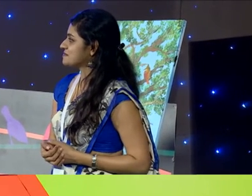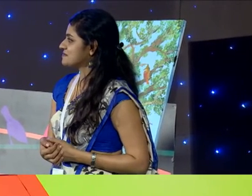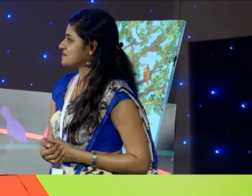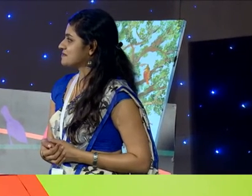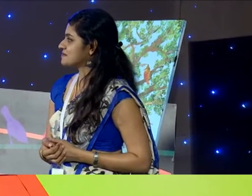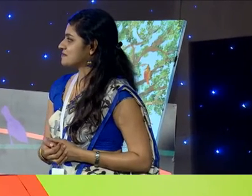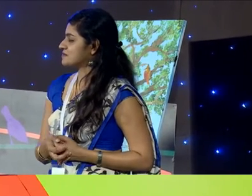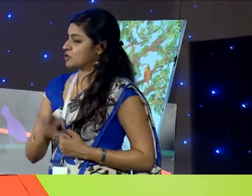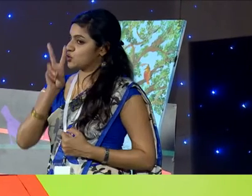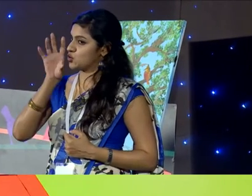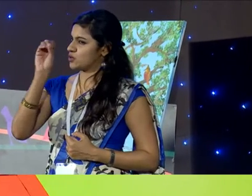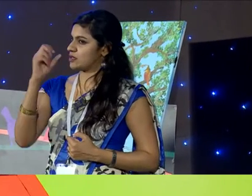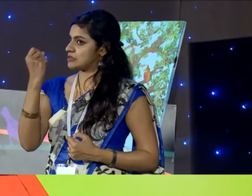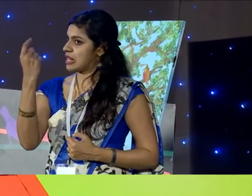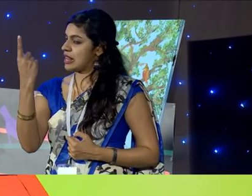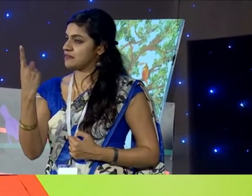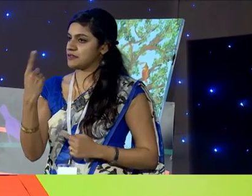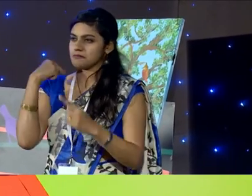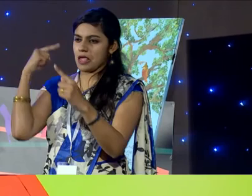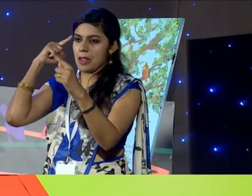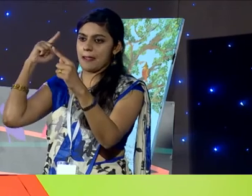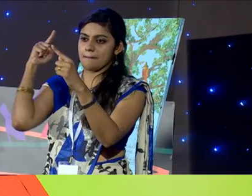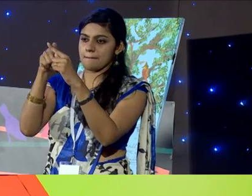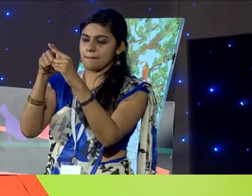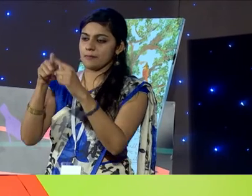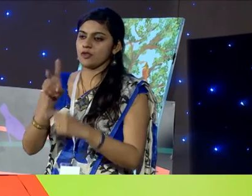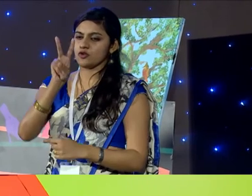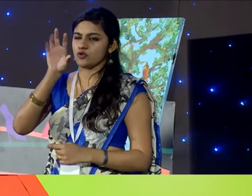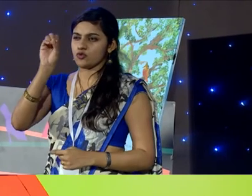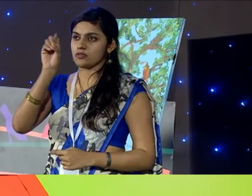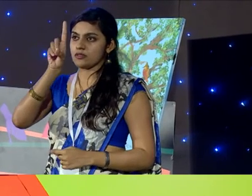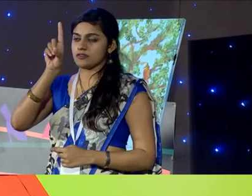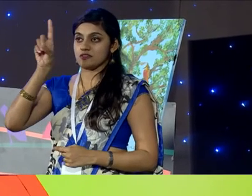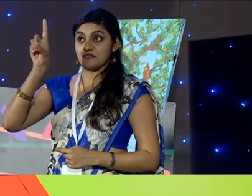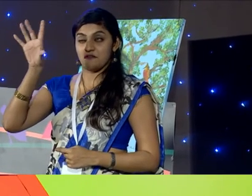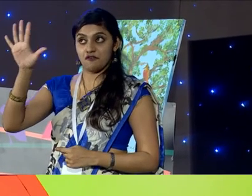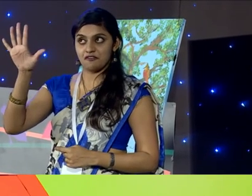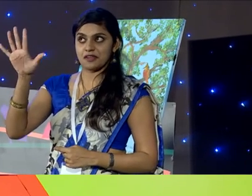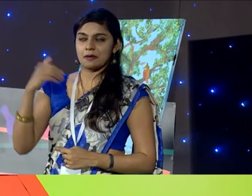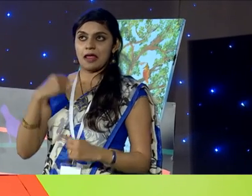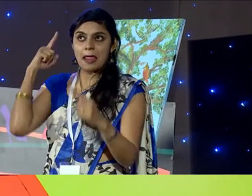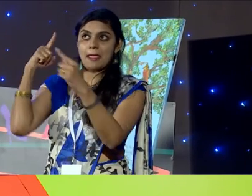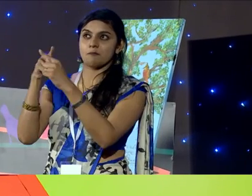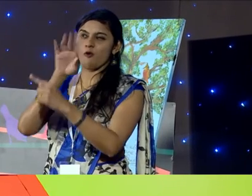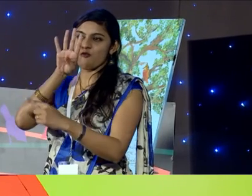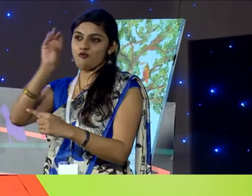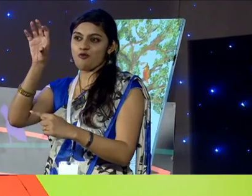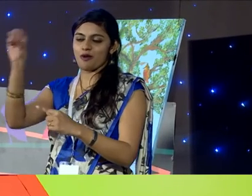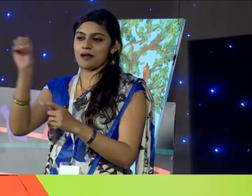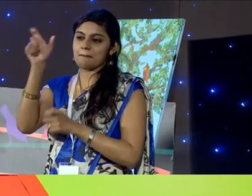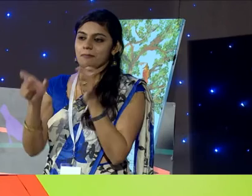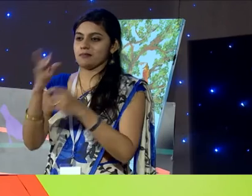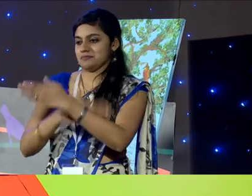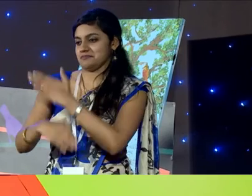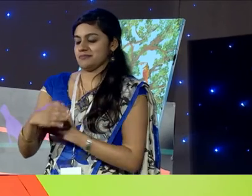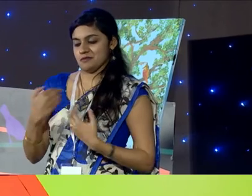So in 2011, we set a new target. We said by 2015, we wanted 400 employees with disability,